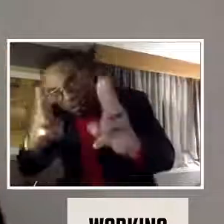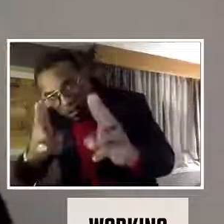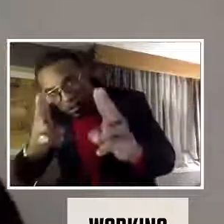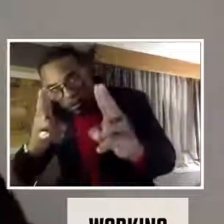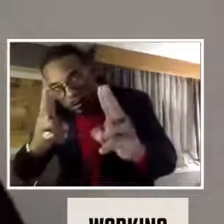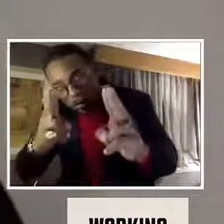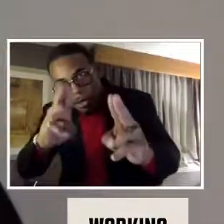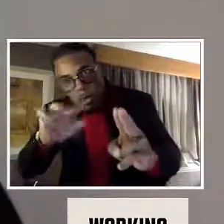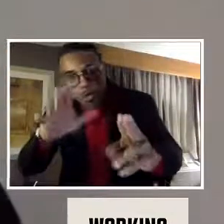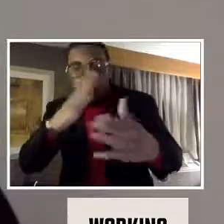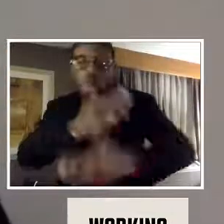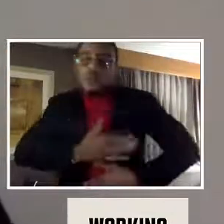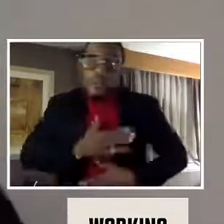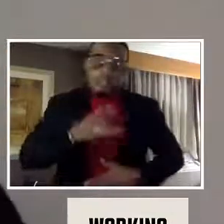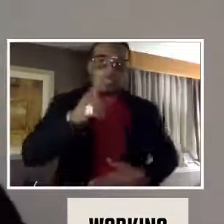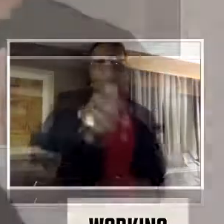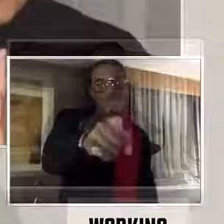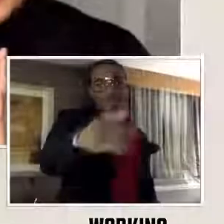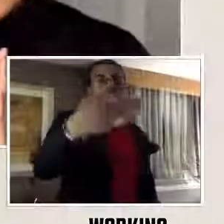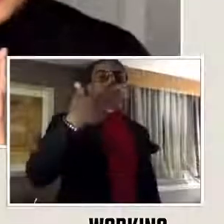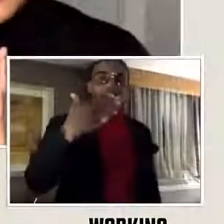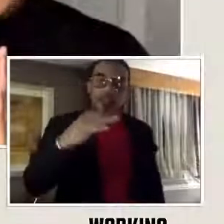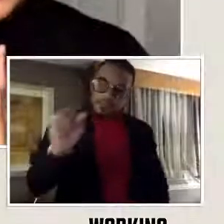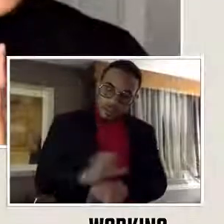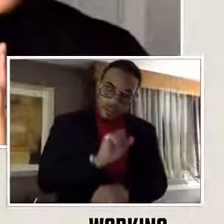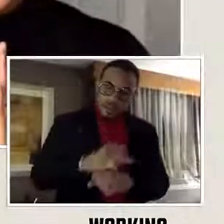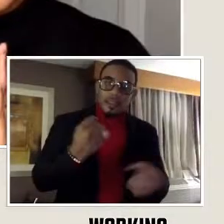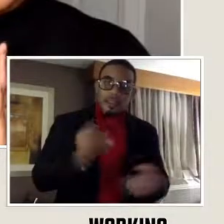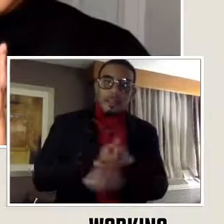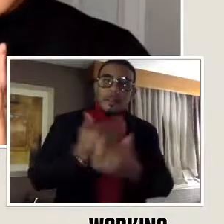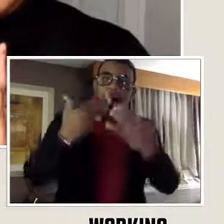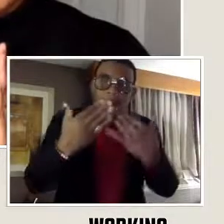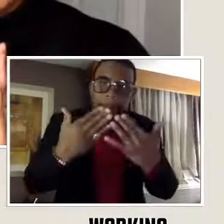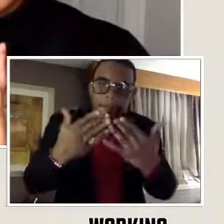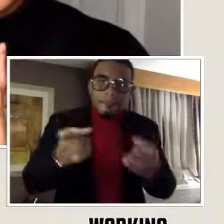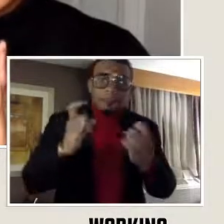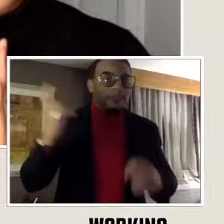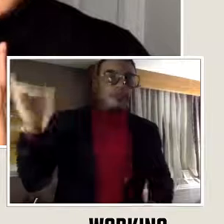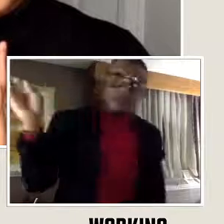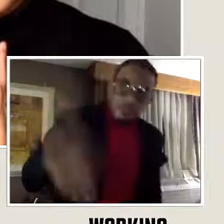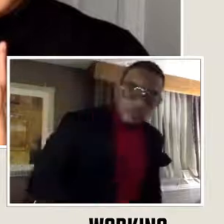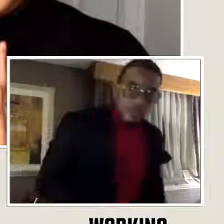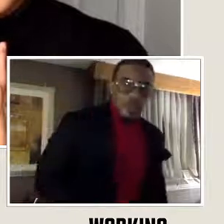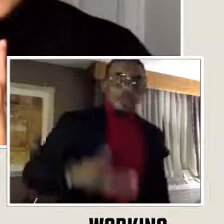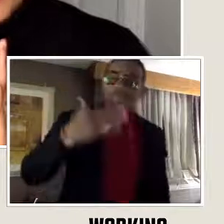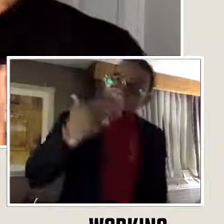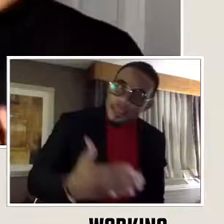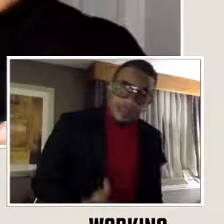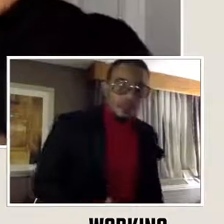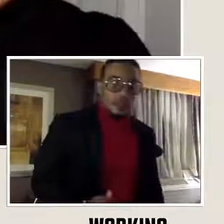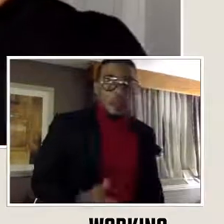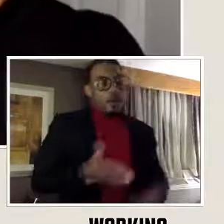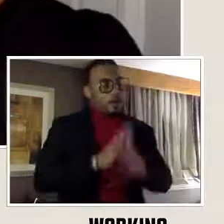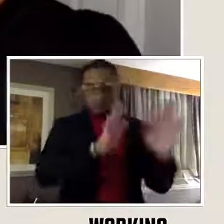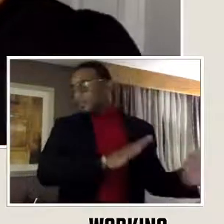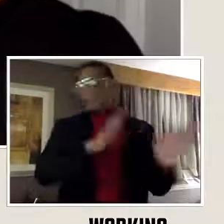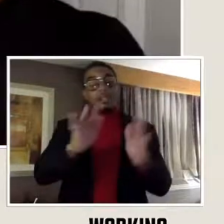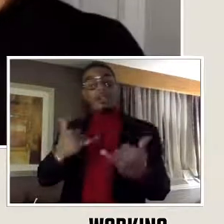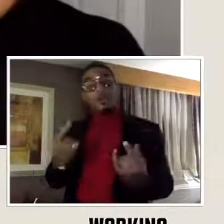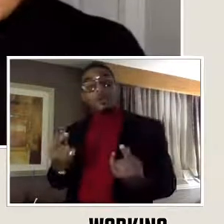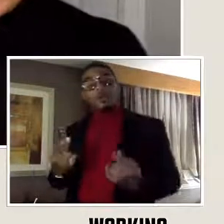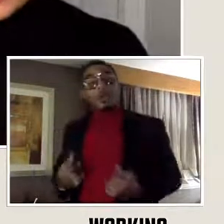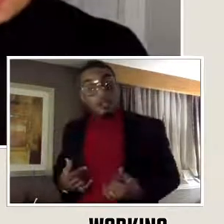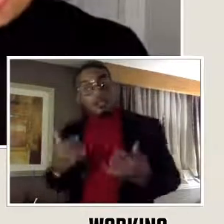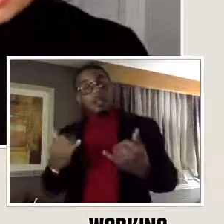here, Maurice. We appreciate you. Thank you for laboring in love. Thank you for giving a damn. Just thank you. All right, so now what we gonna